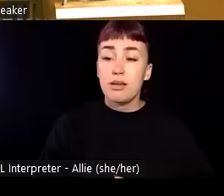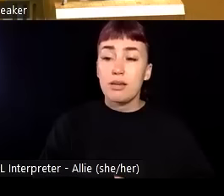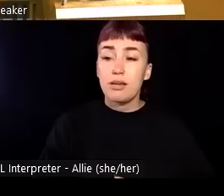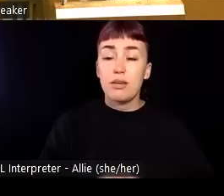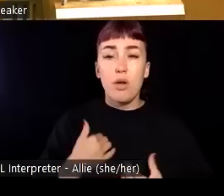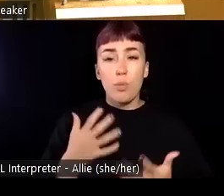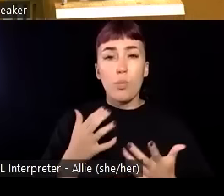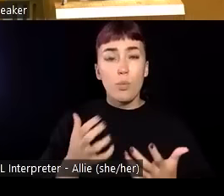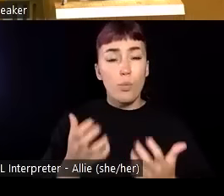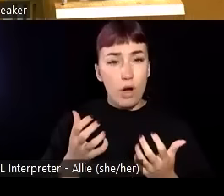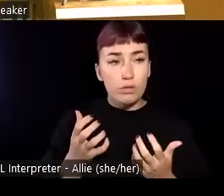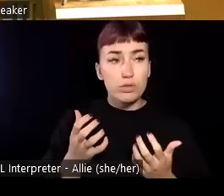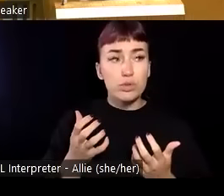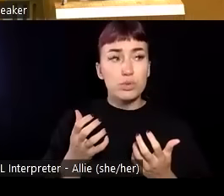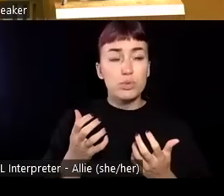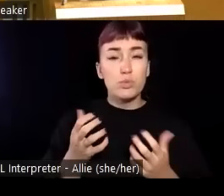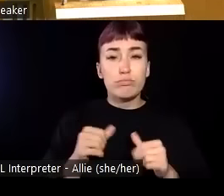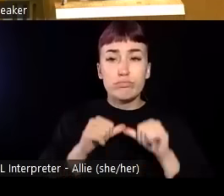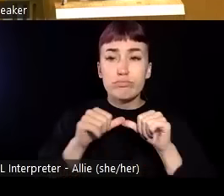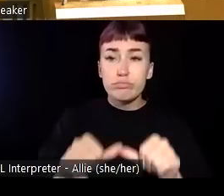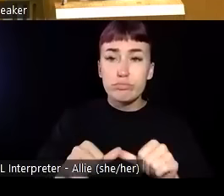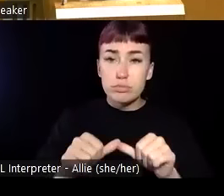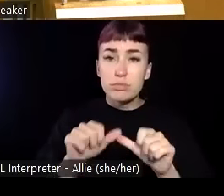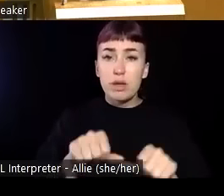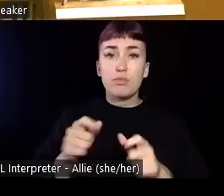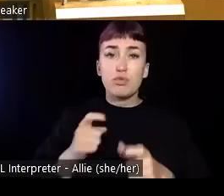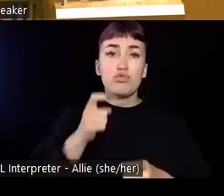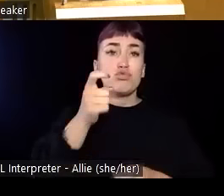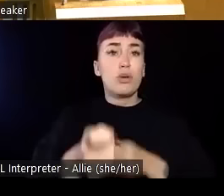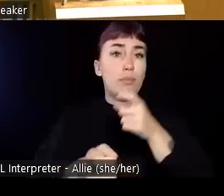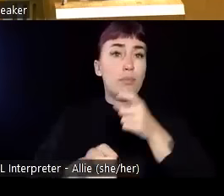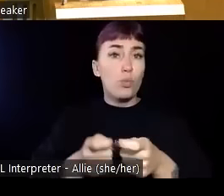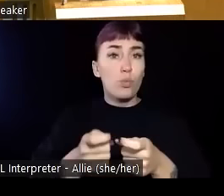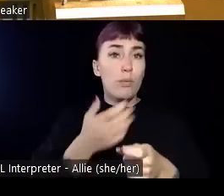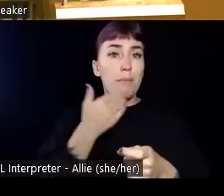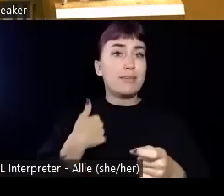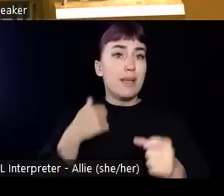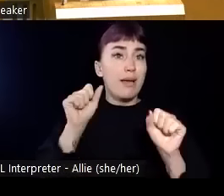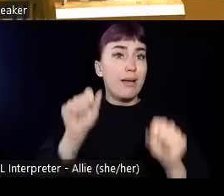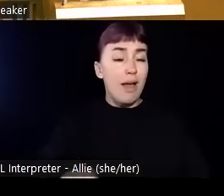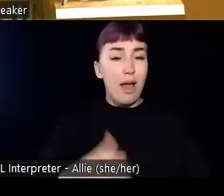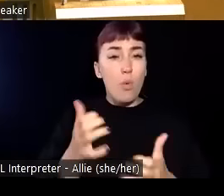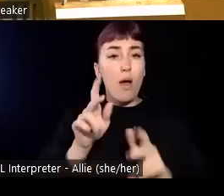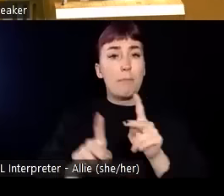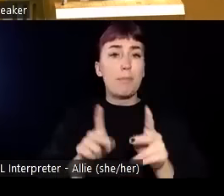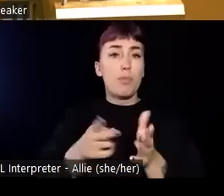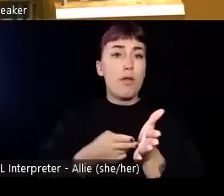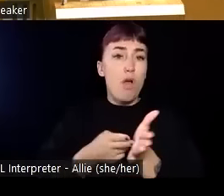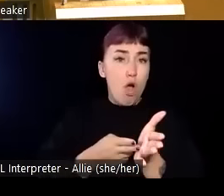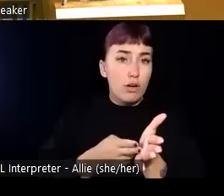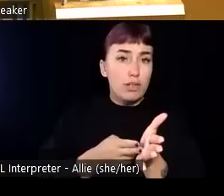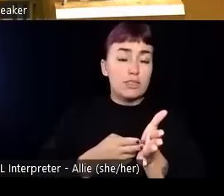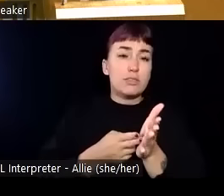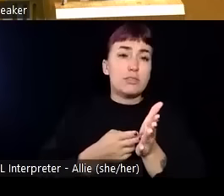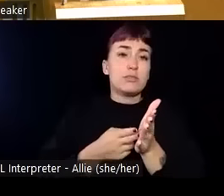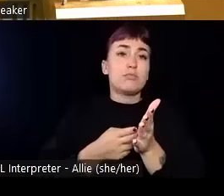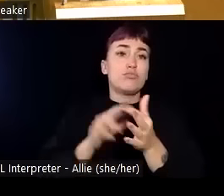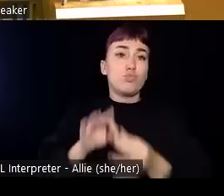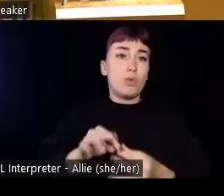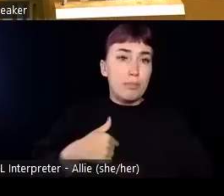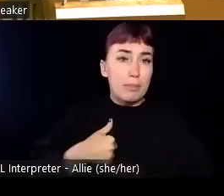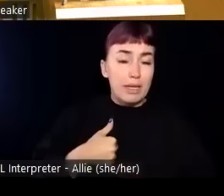want to continue to be able to contribute as best I can. I want people to be honest with me and to be